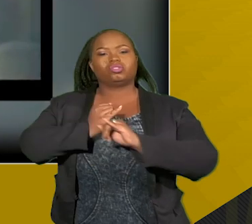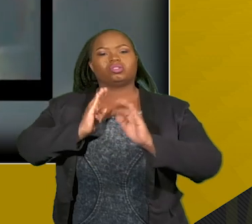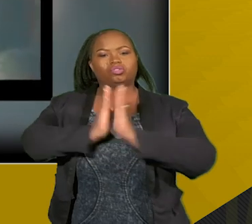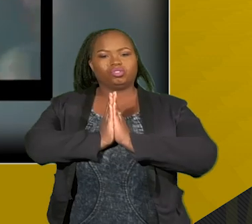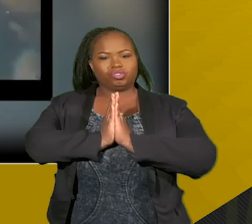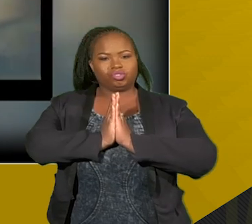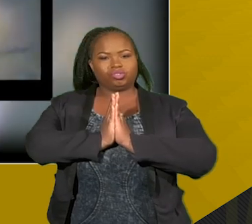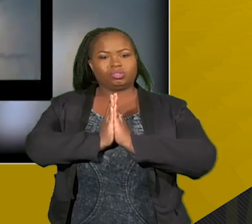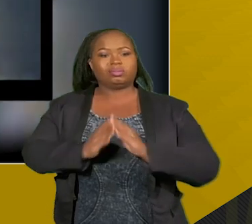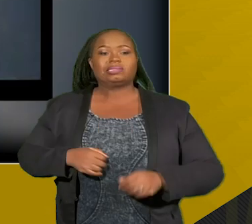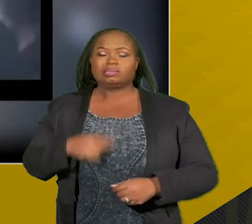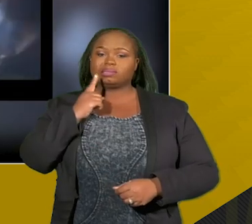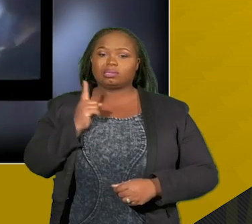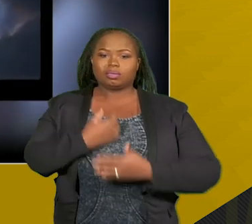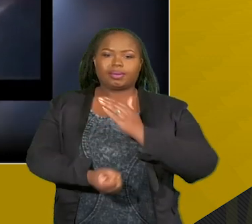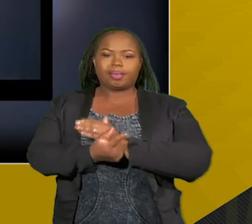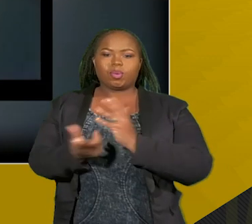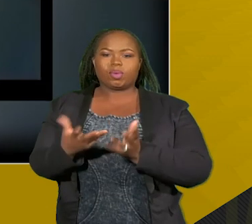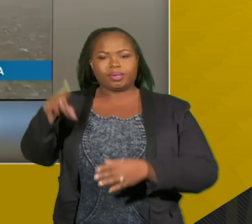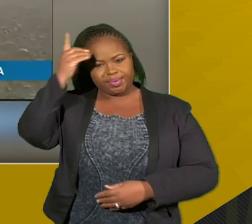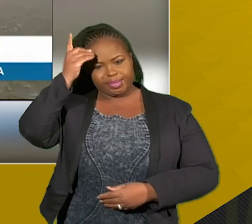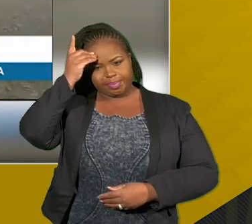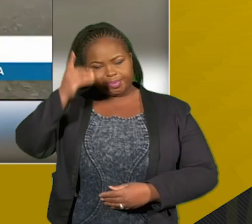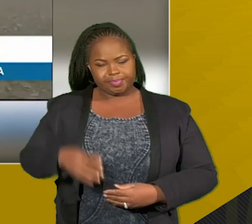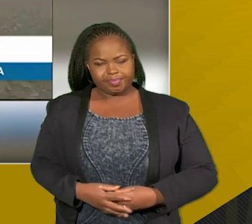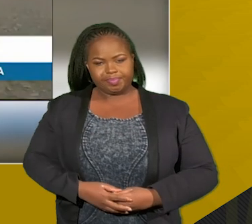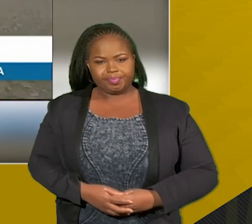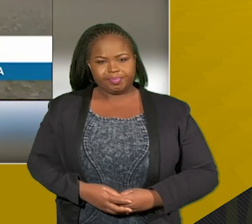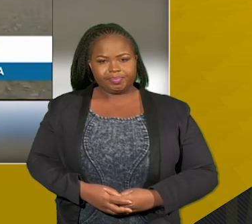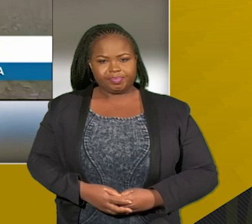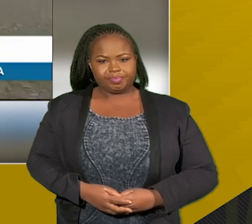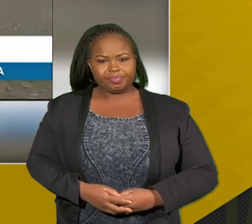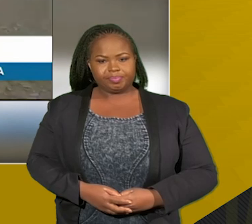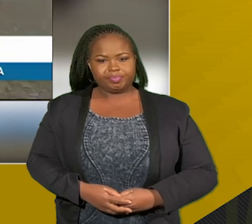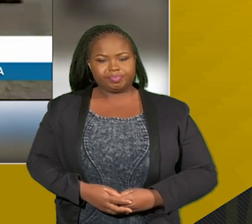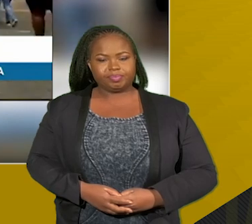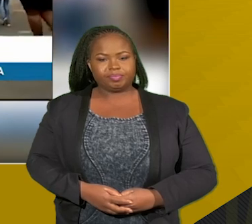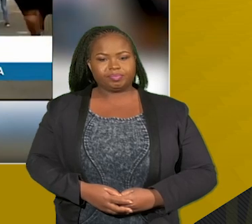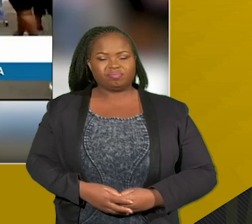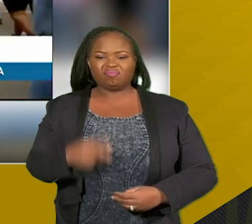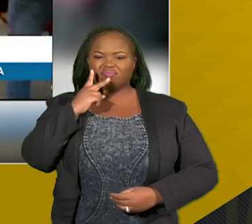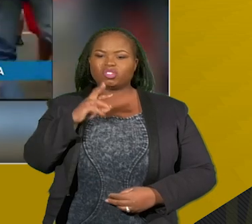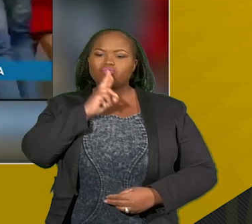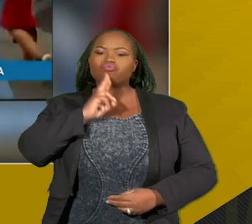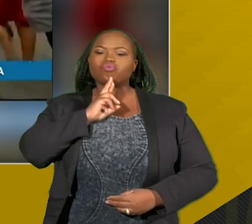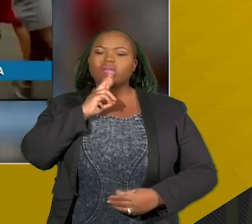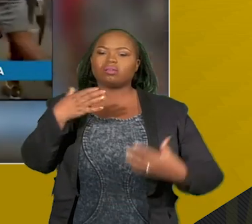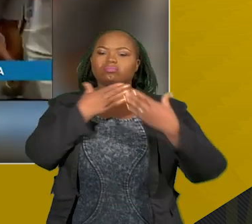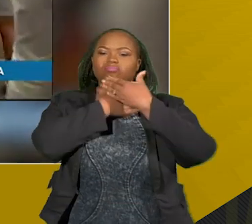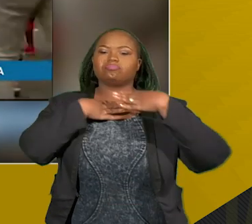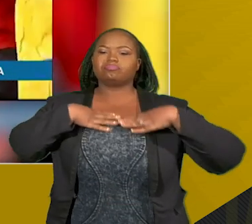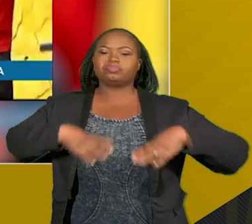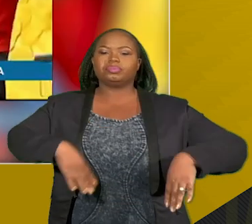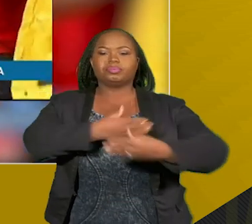Church. It allegedly happened in Durban. A sea of red t-shirts to symbolize the bloodshed